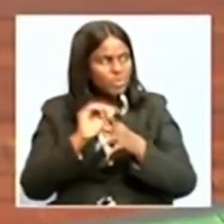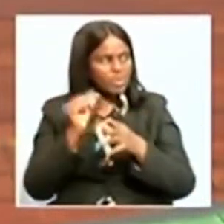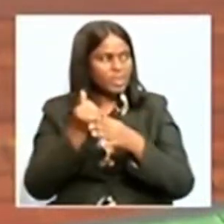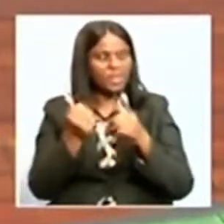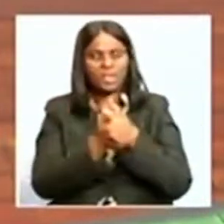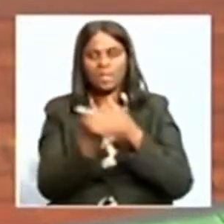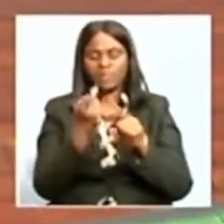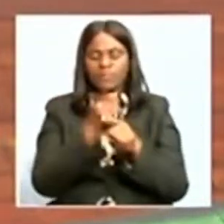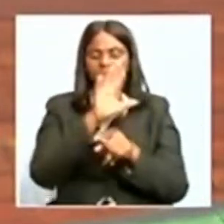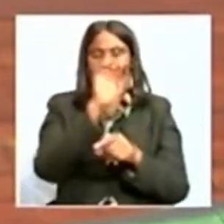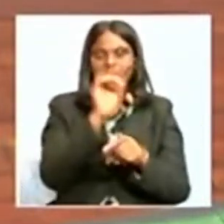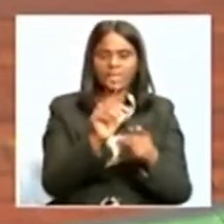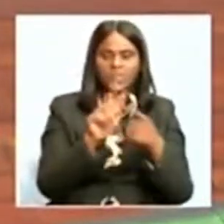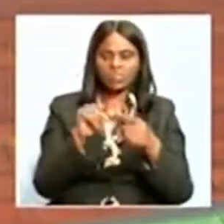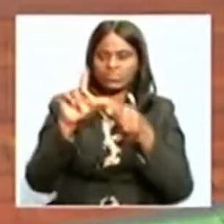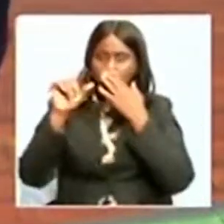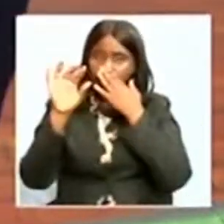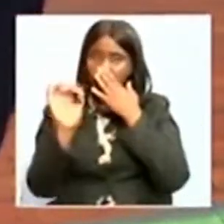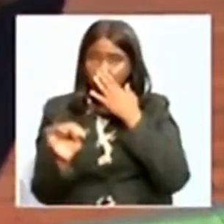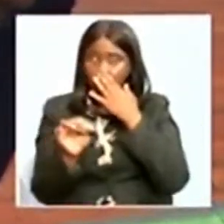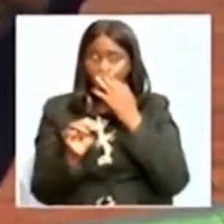from 5% to 20%.